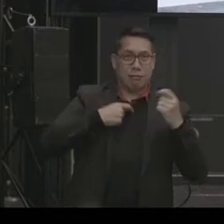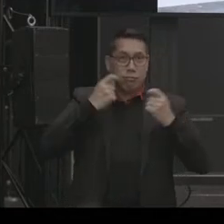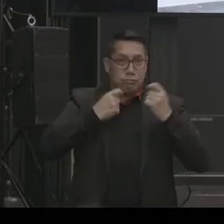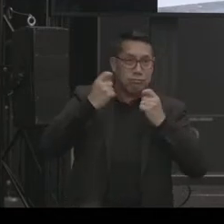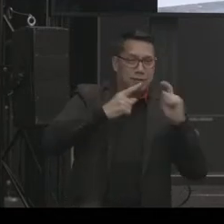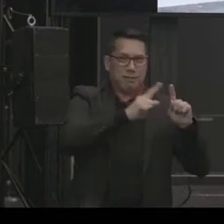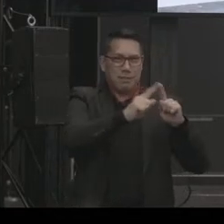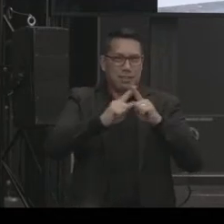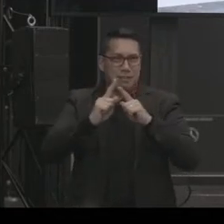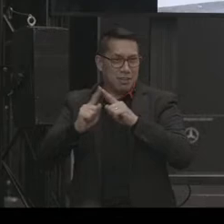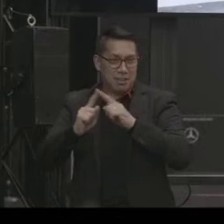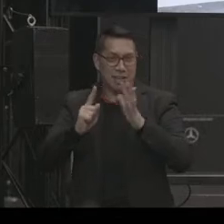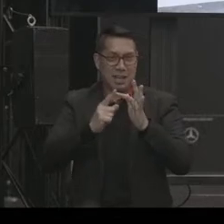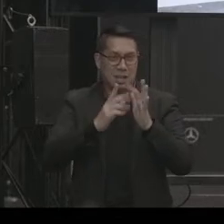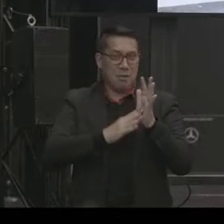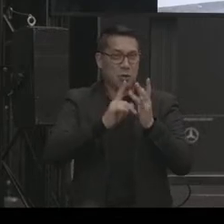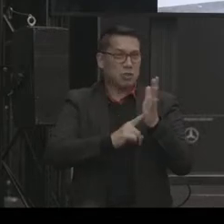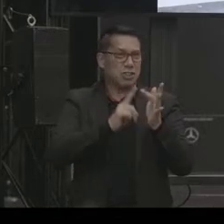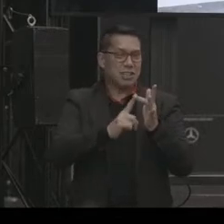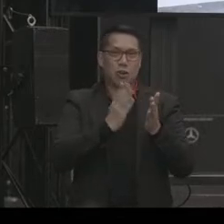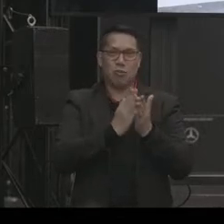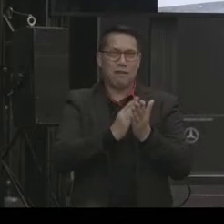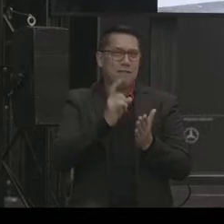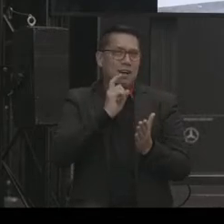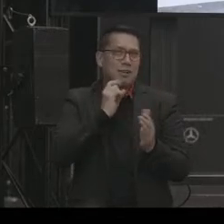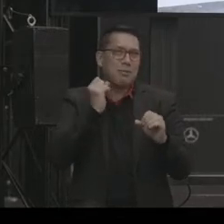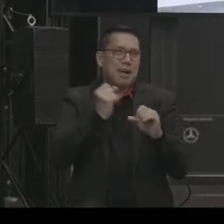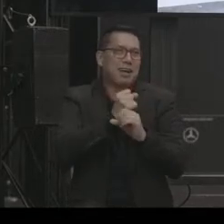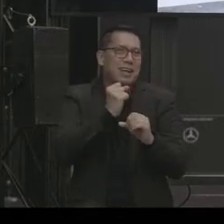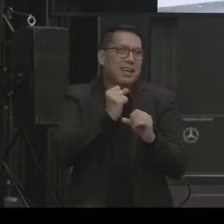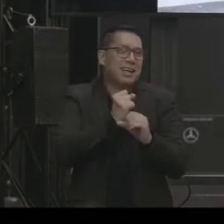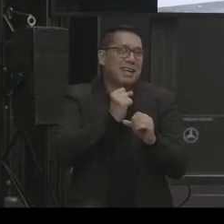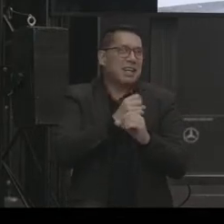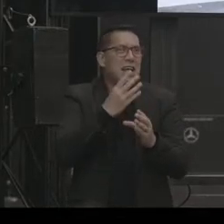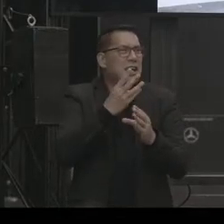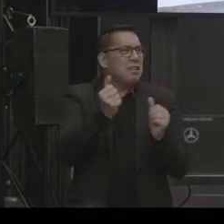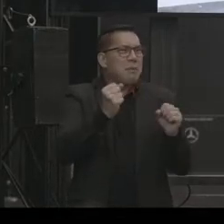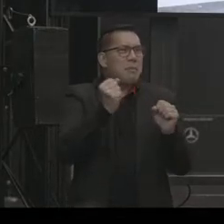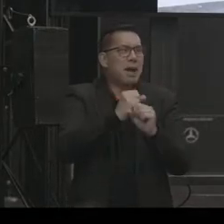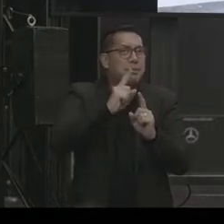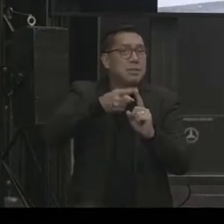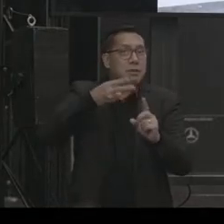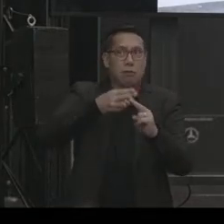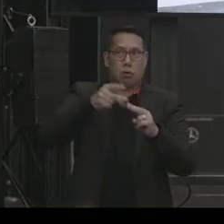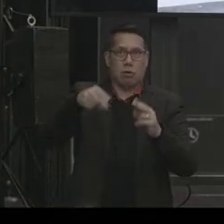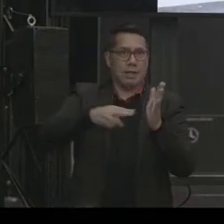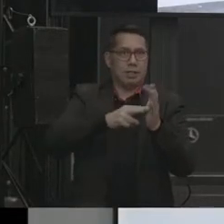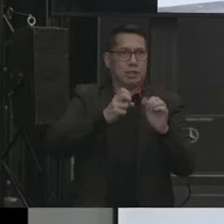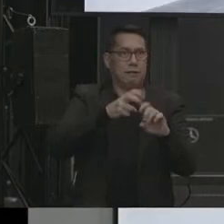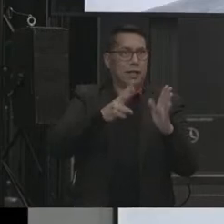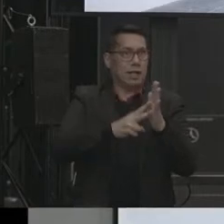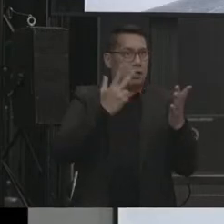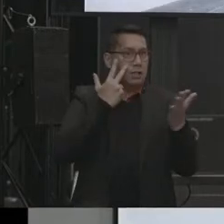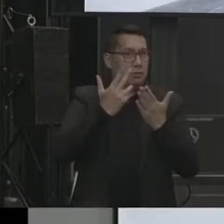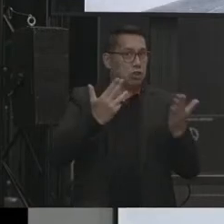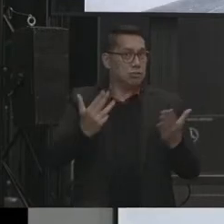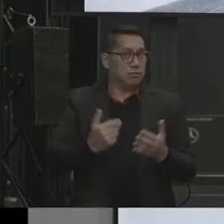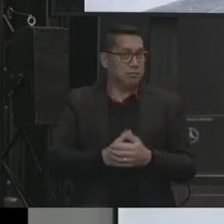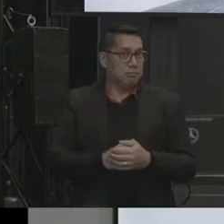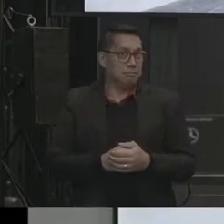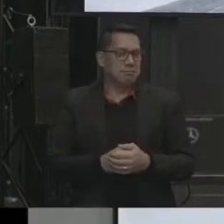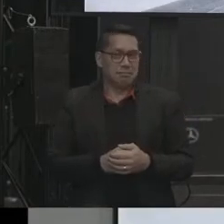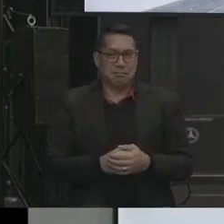emoji. It was really fun to make, and it was something I made specifically for this exhibit.